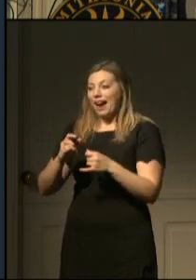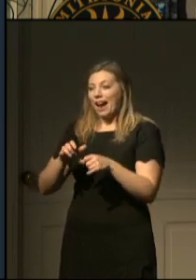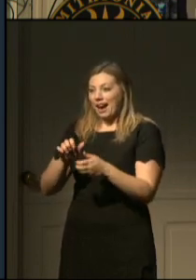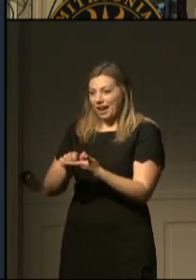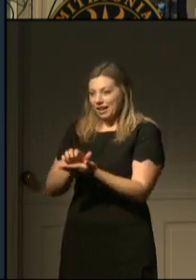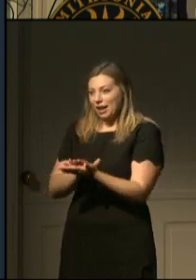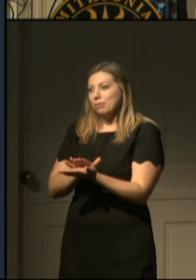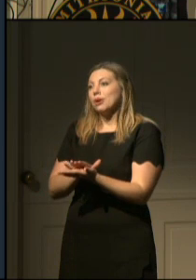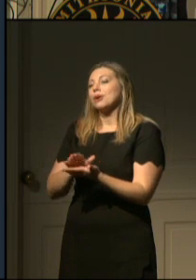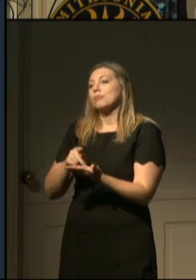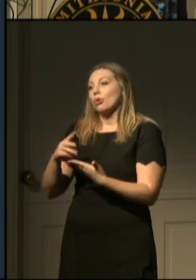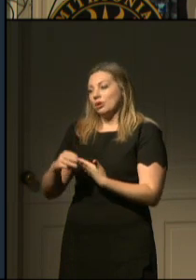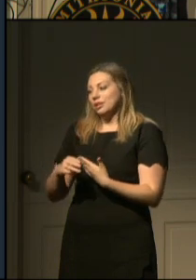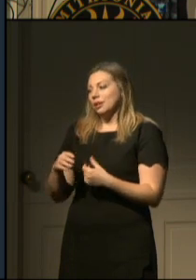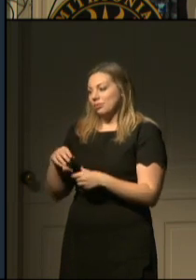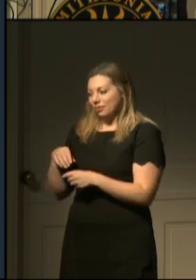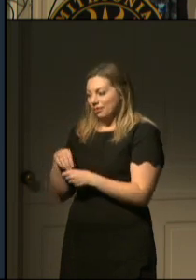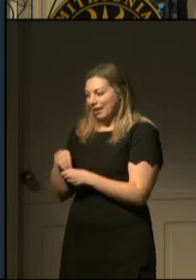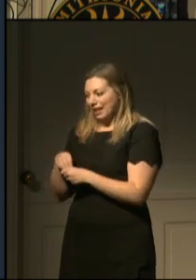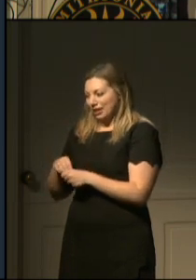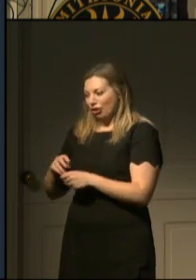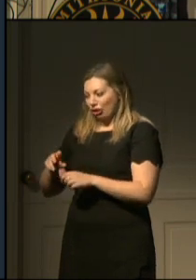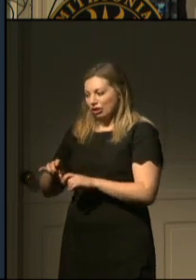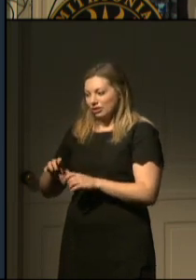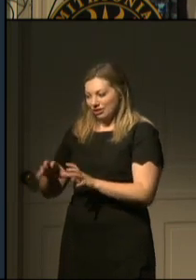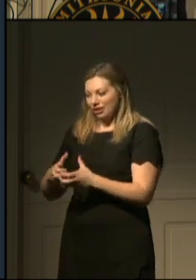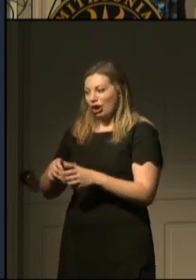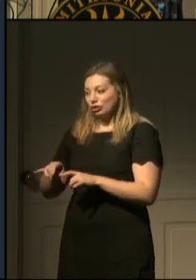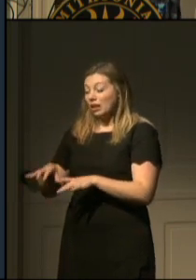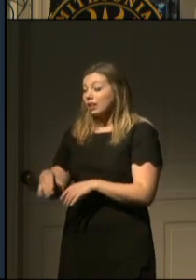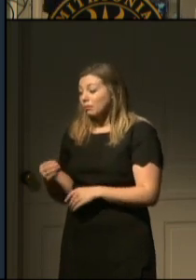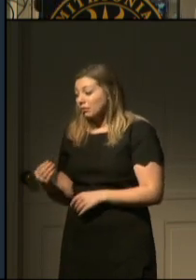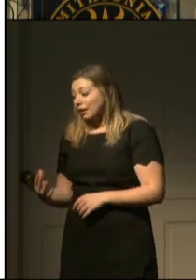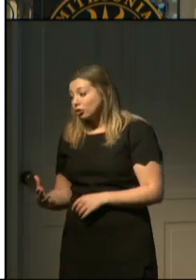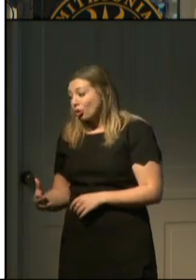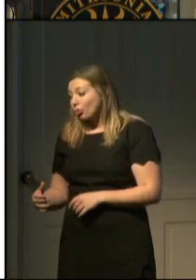Europe, Asia, and Australia. Please join me in welcoming John Davis.